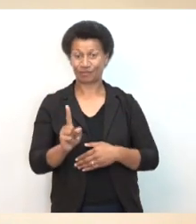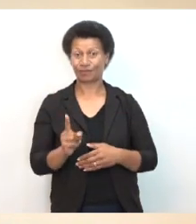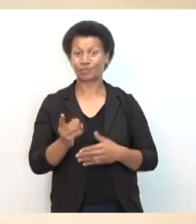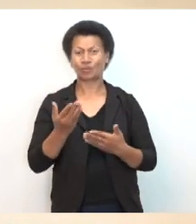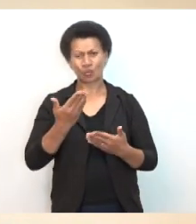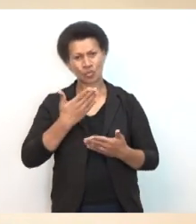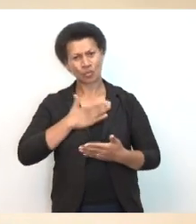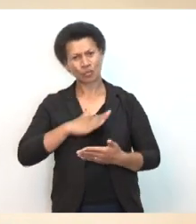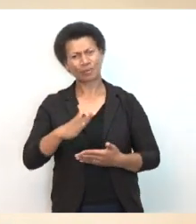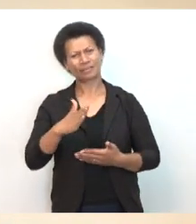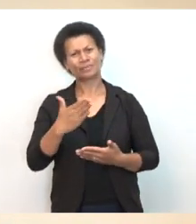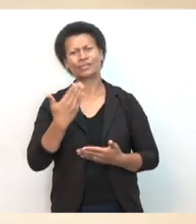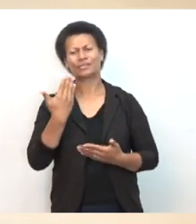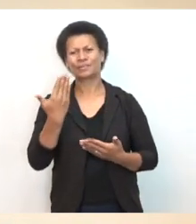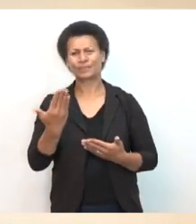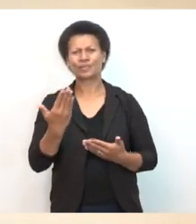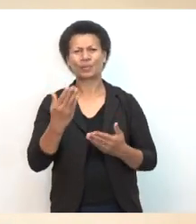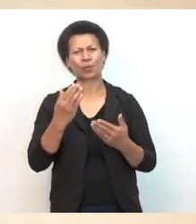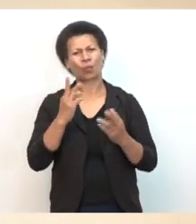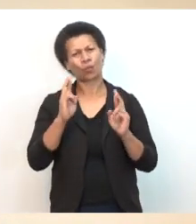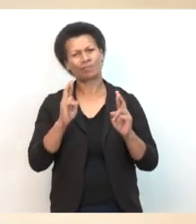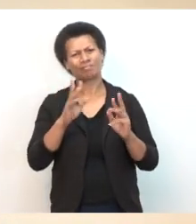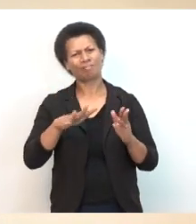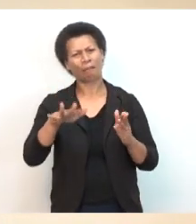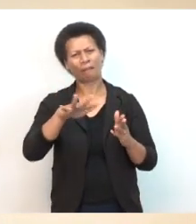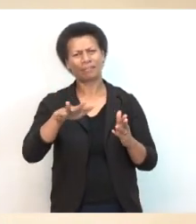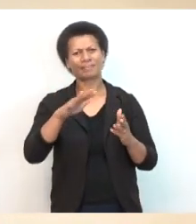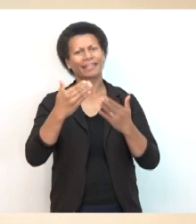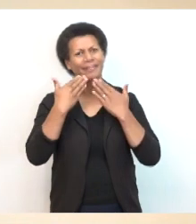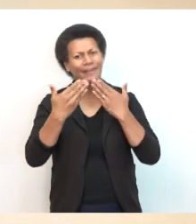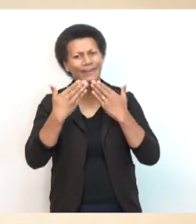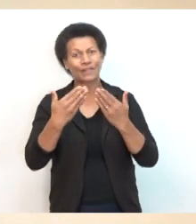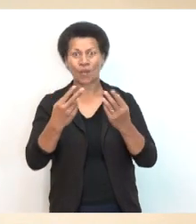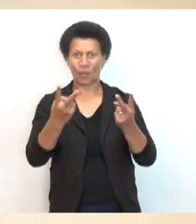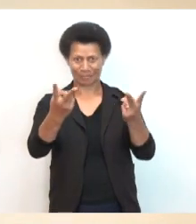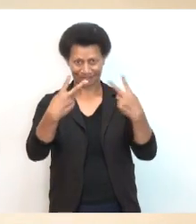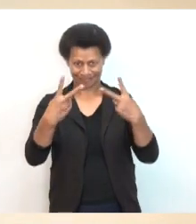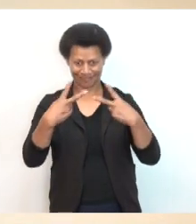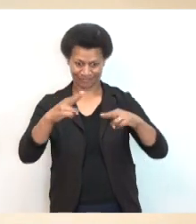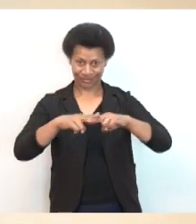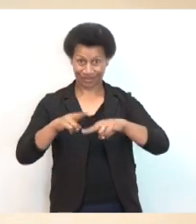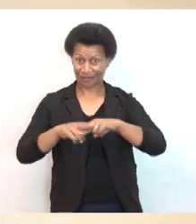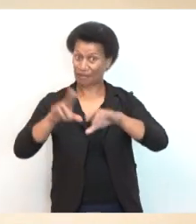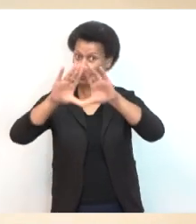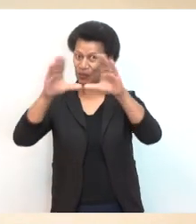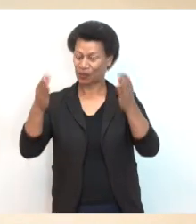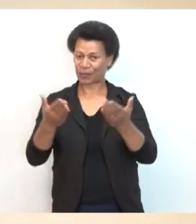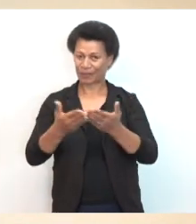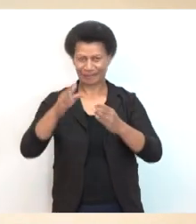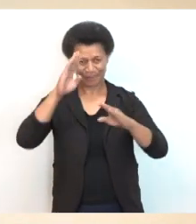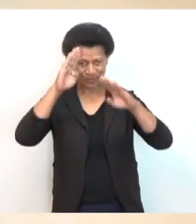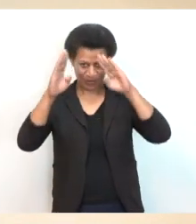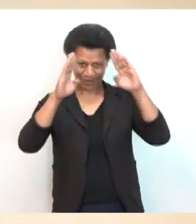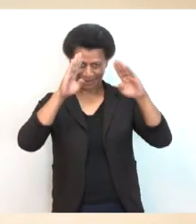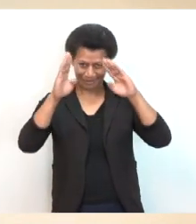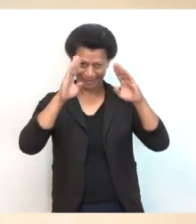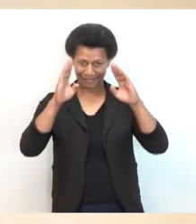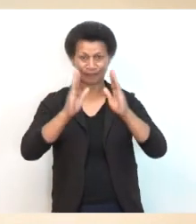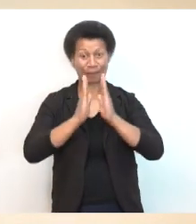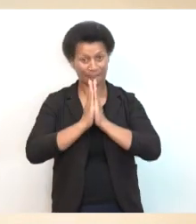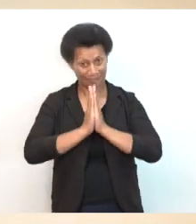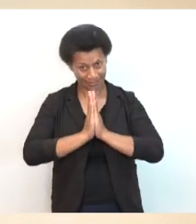to everyone tuning in from around Fiji and around the world. Nisambulabinaka Nima